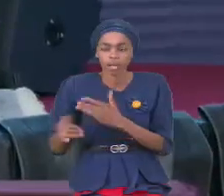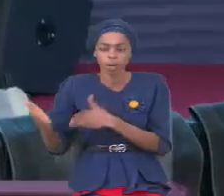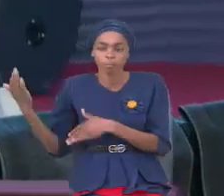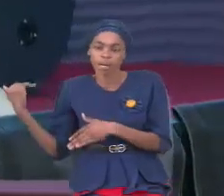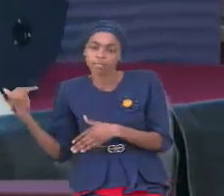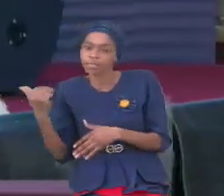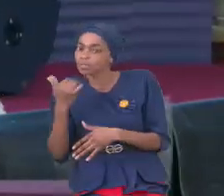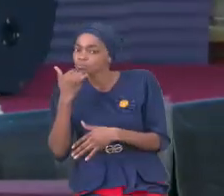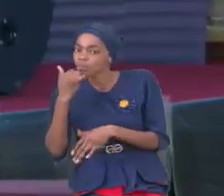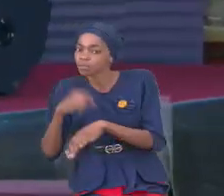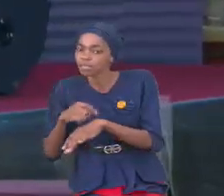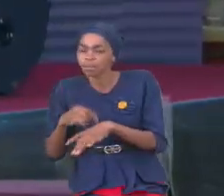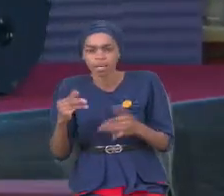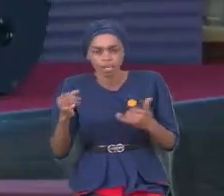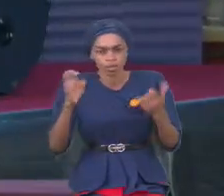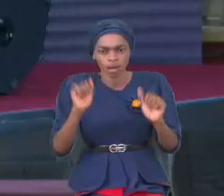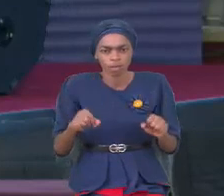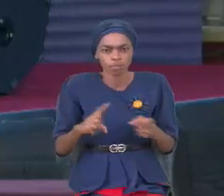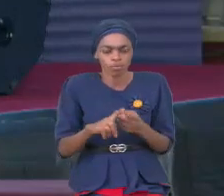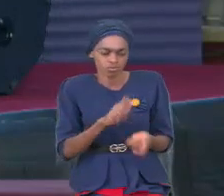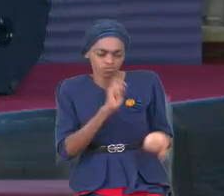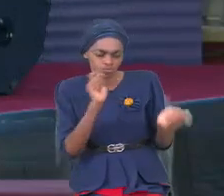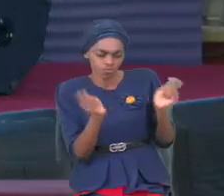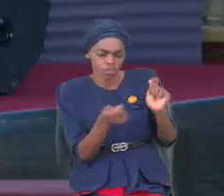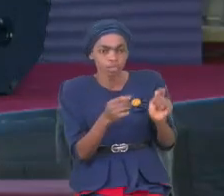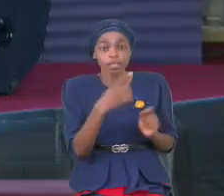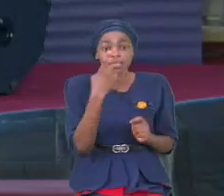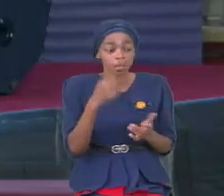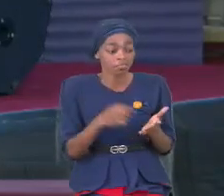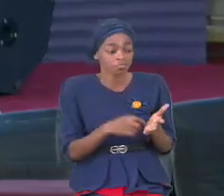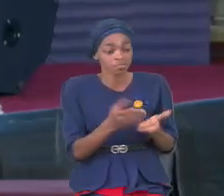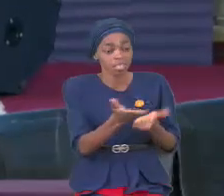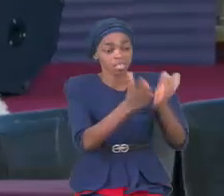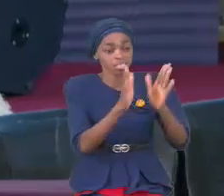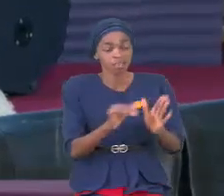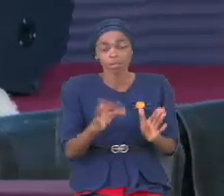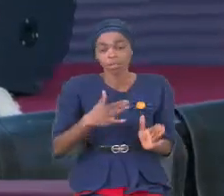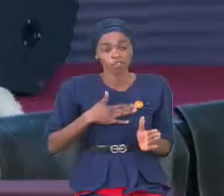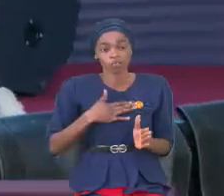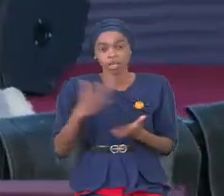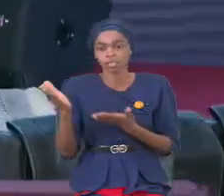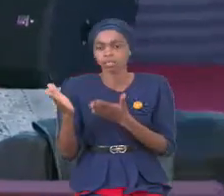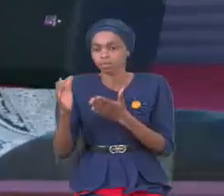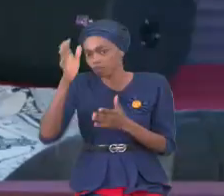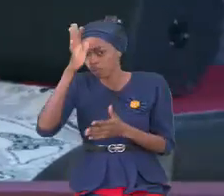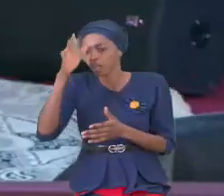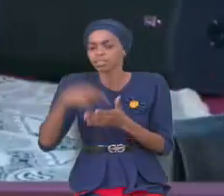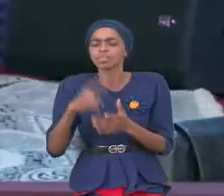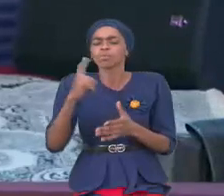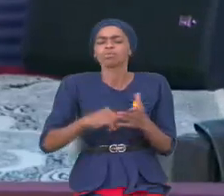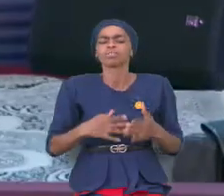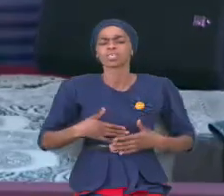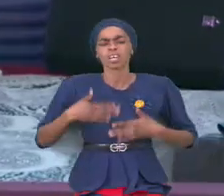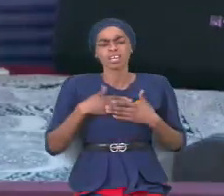this, even the servants of my father, this is what they enjoy, and I'm perishing with hunger in this place. And so